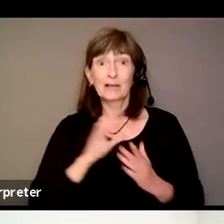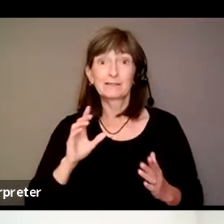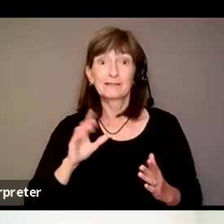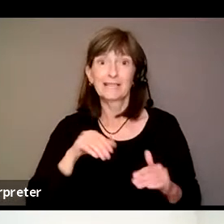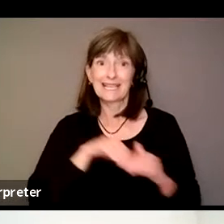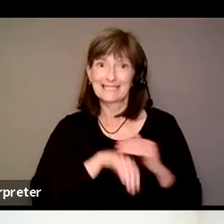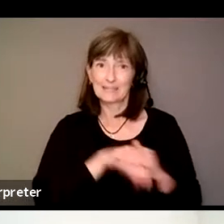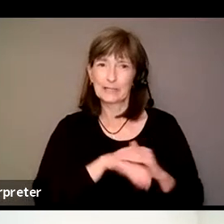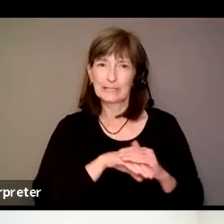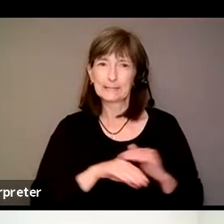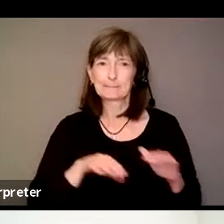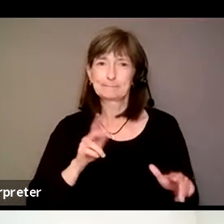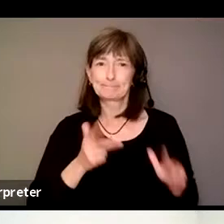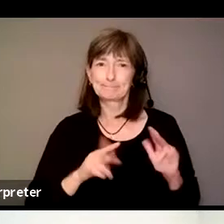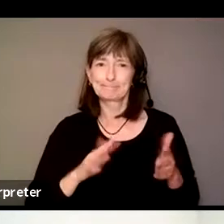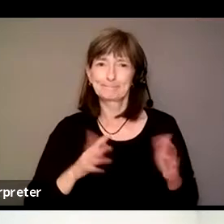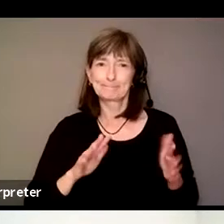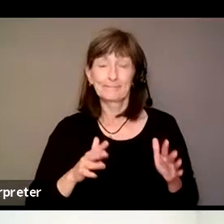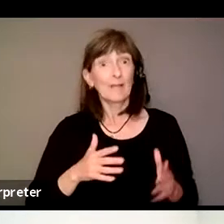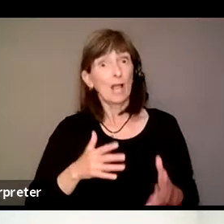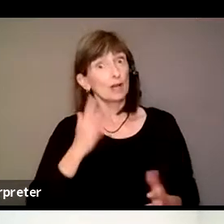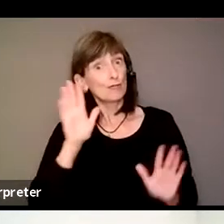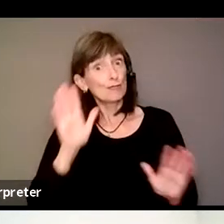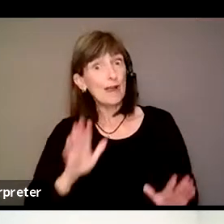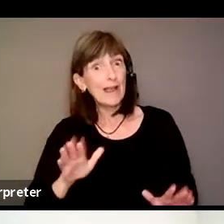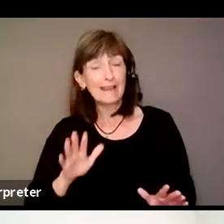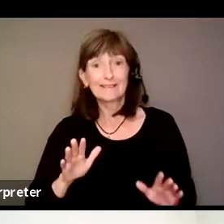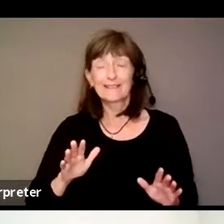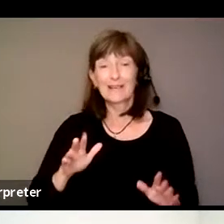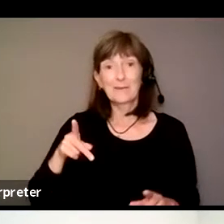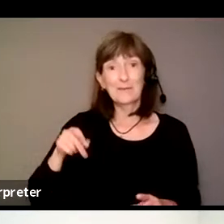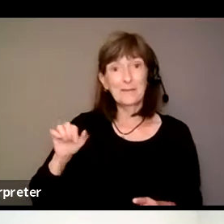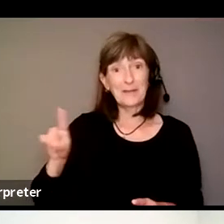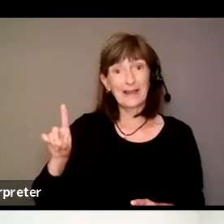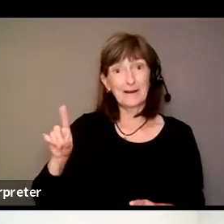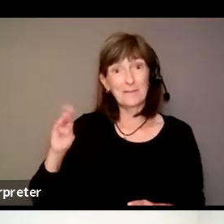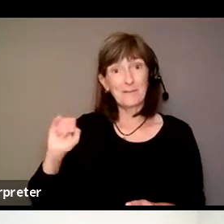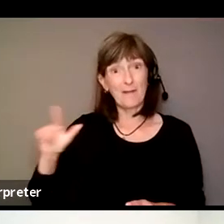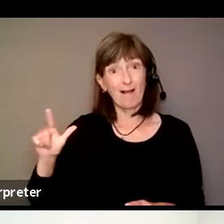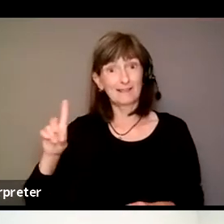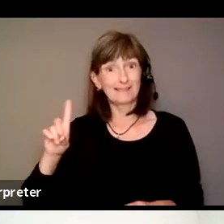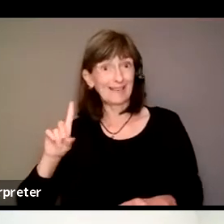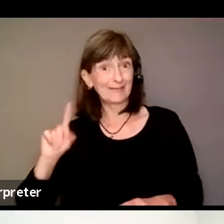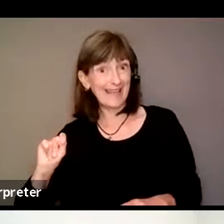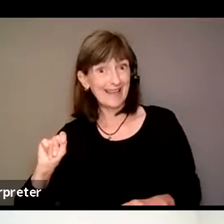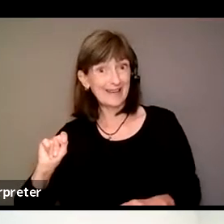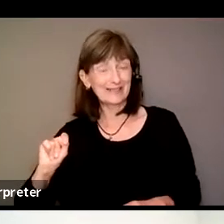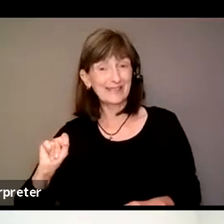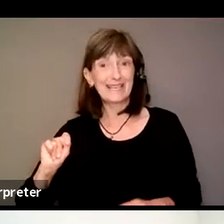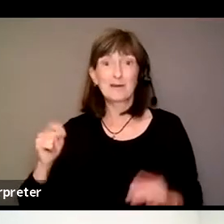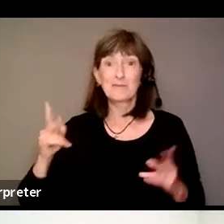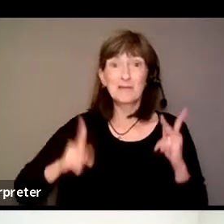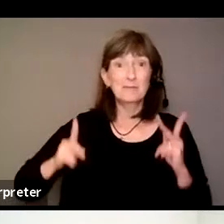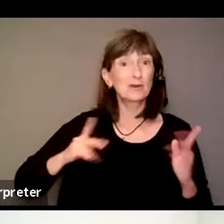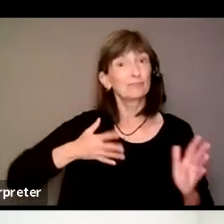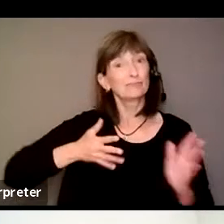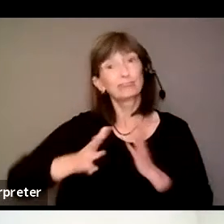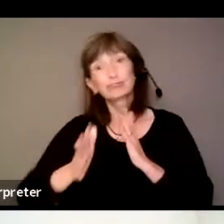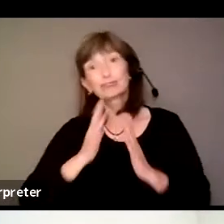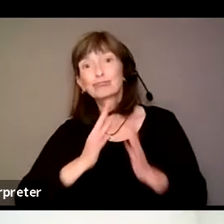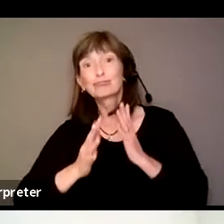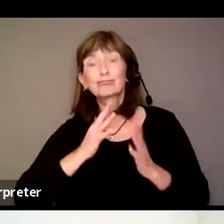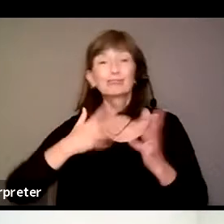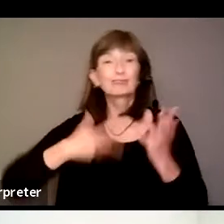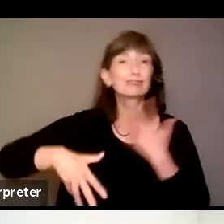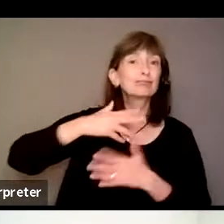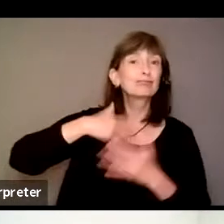pedestrian mall. That yes, it's a wonderful addition to have this thing that makes us, that gives us the ability to still congregate and meet with people and have this level of